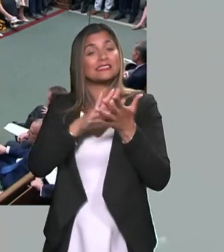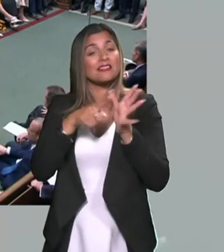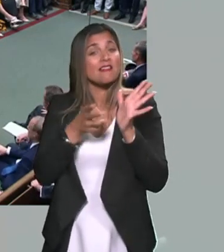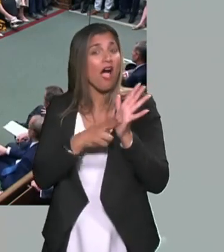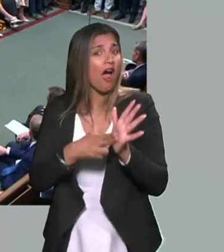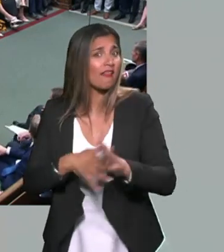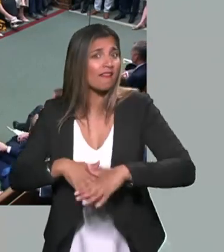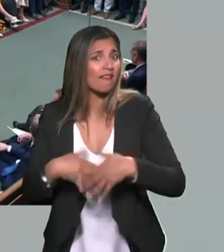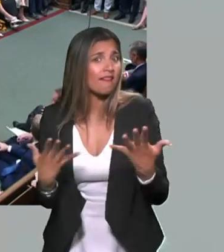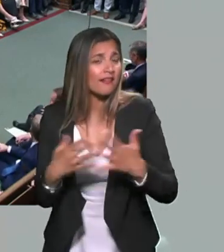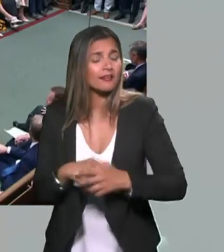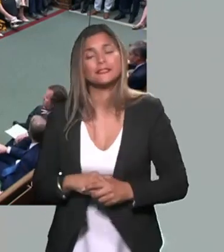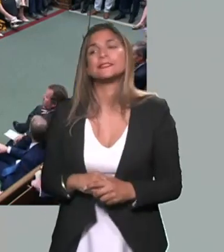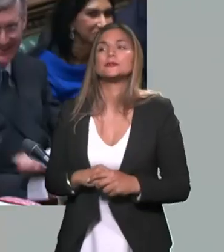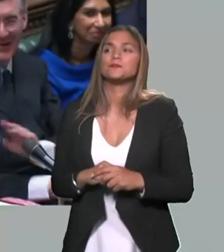Well,